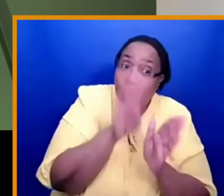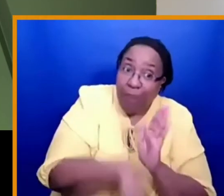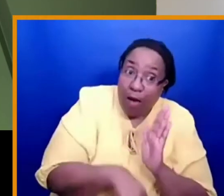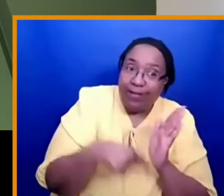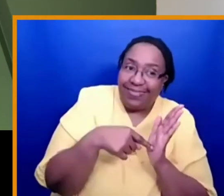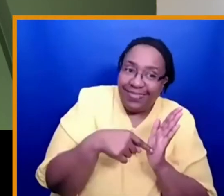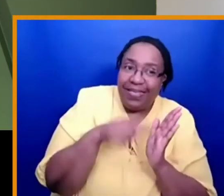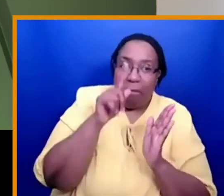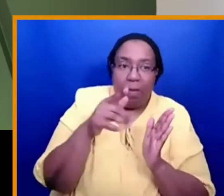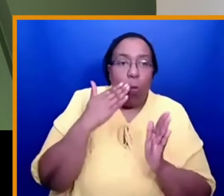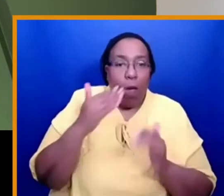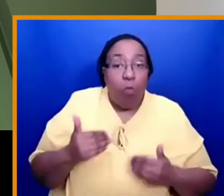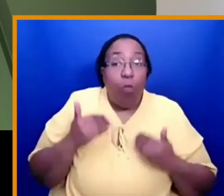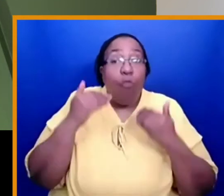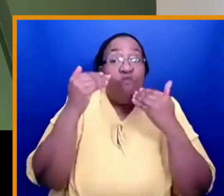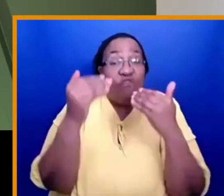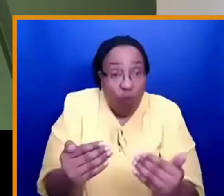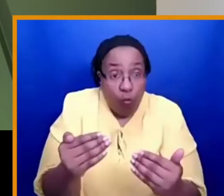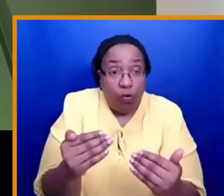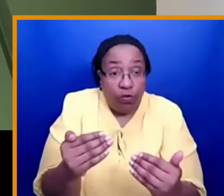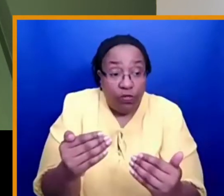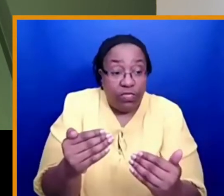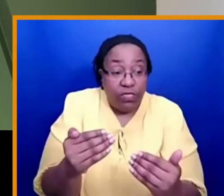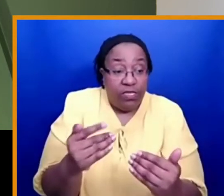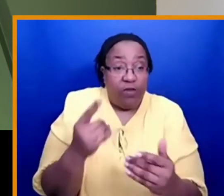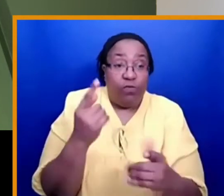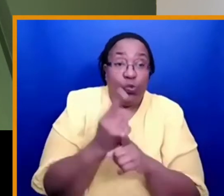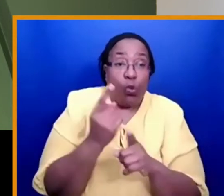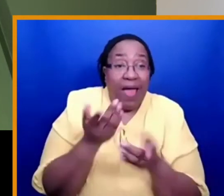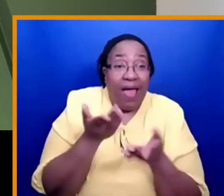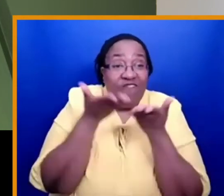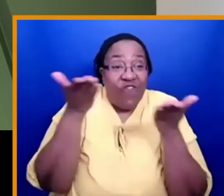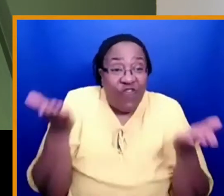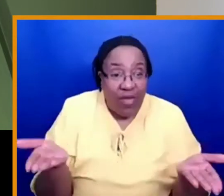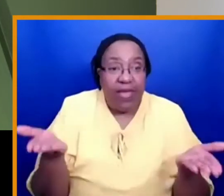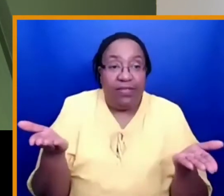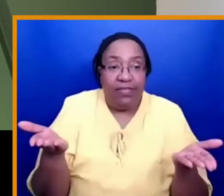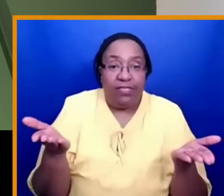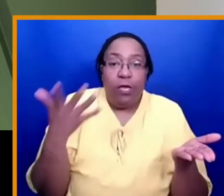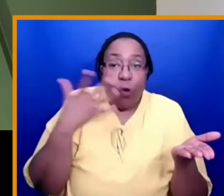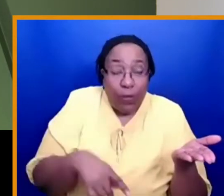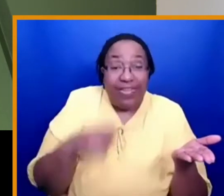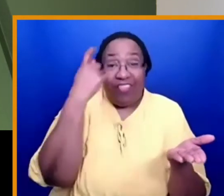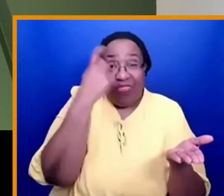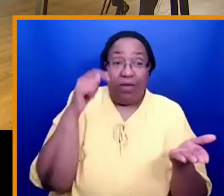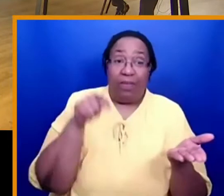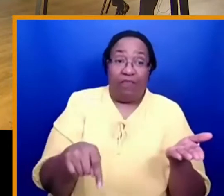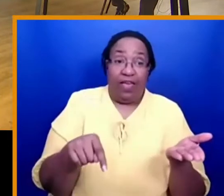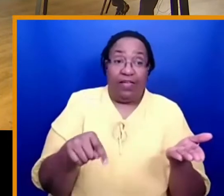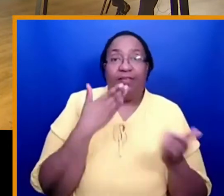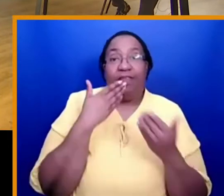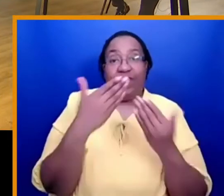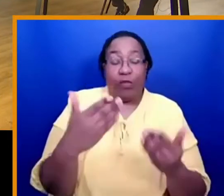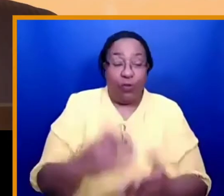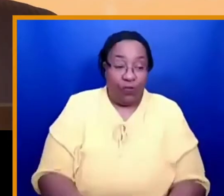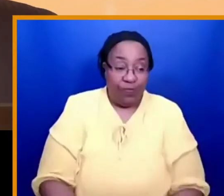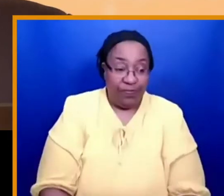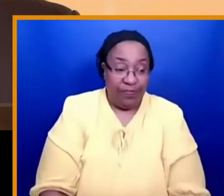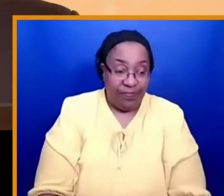forward into a policy looking at fairness more broadly, we need to keep that in mind. Thank you very much.